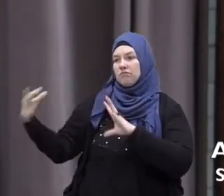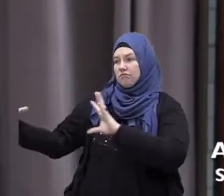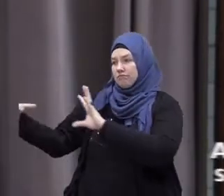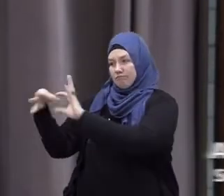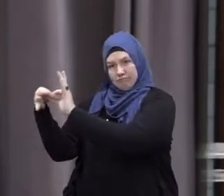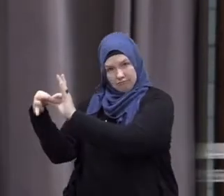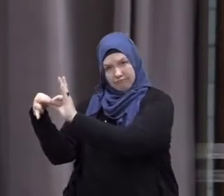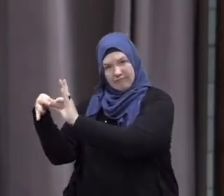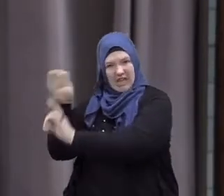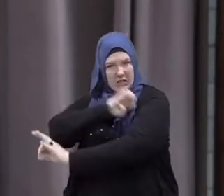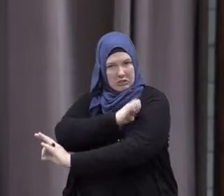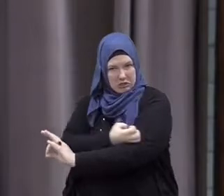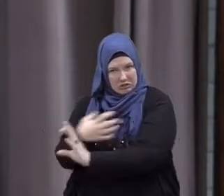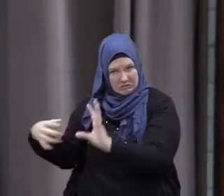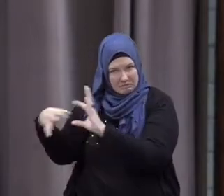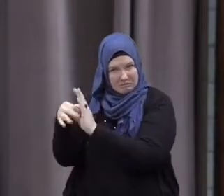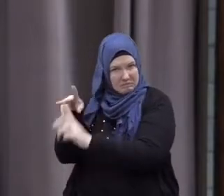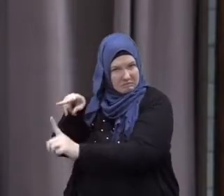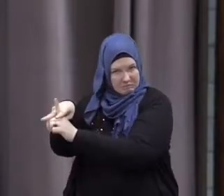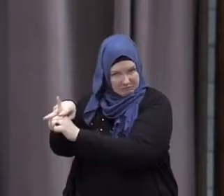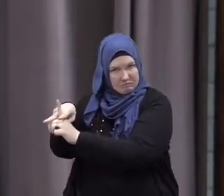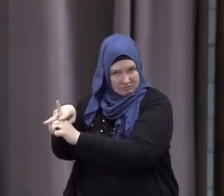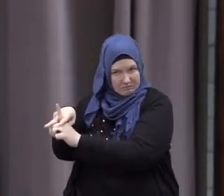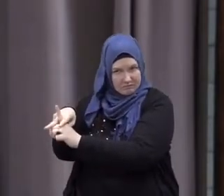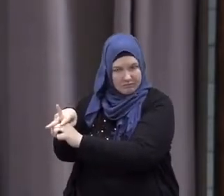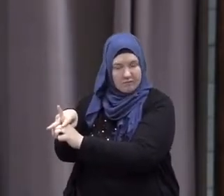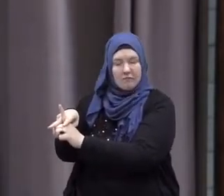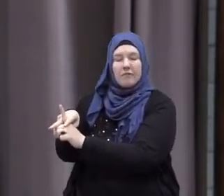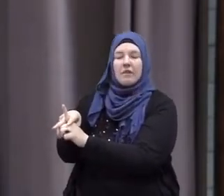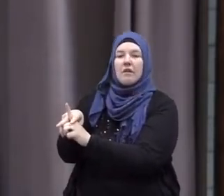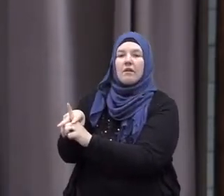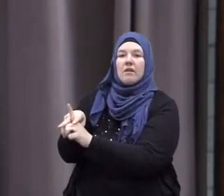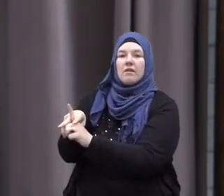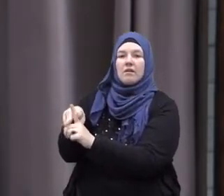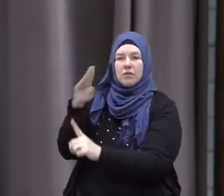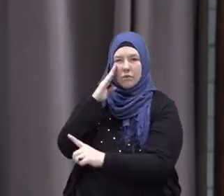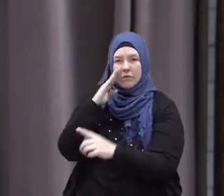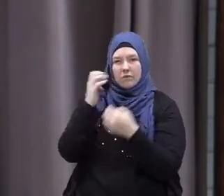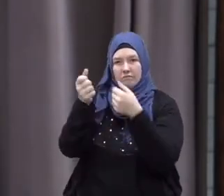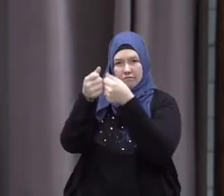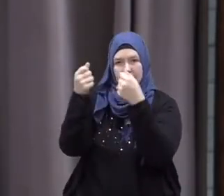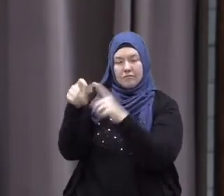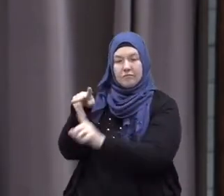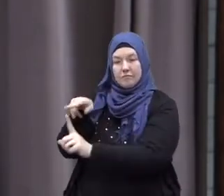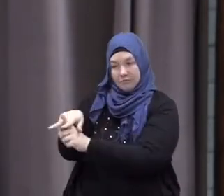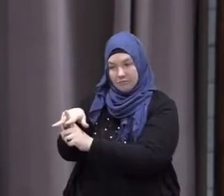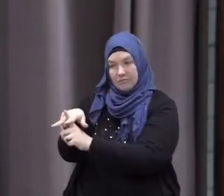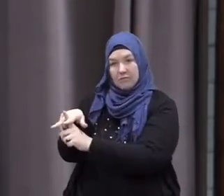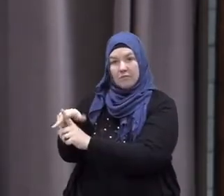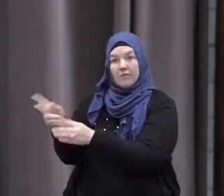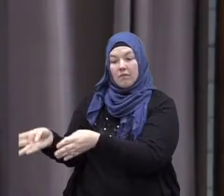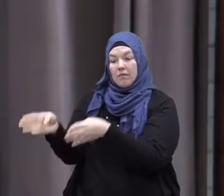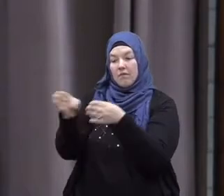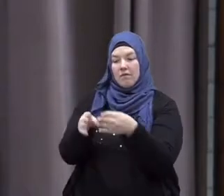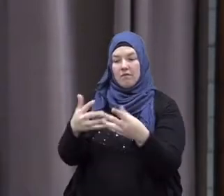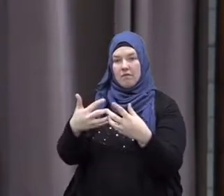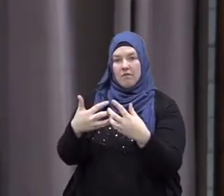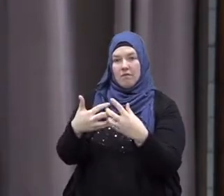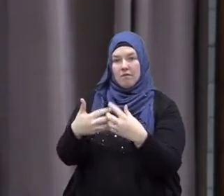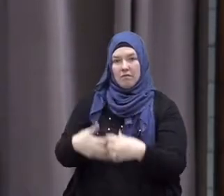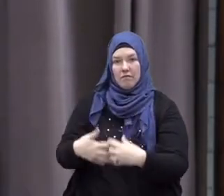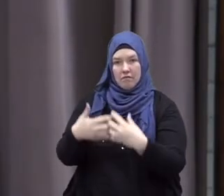connection of energy, which is the connection to the electric horse, and you have the